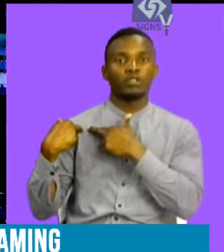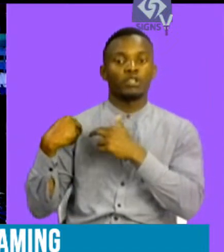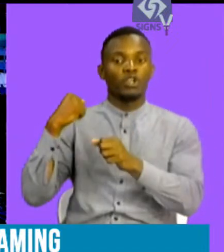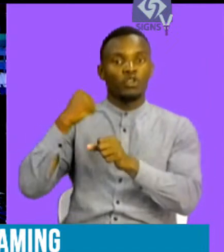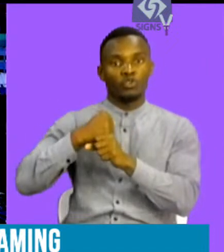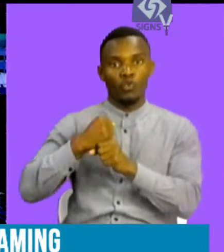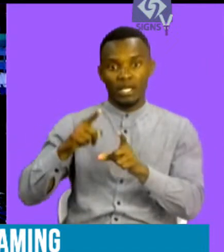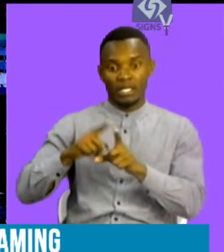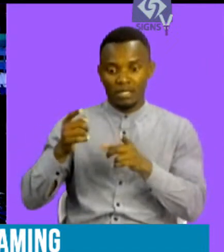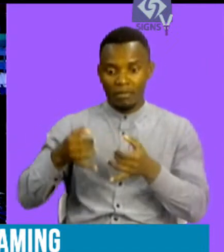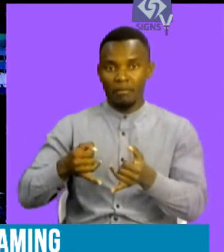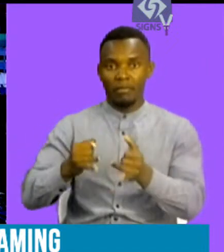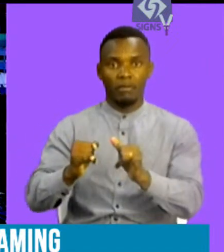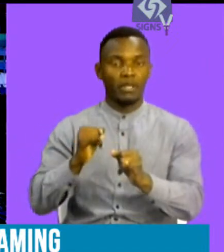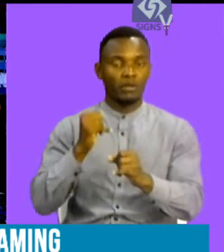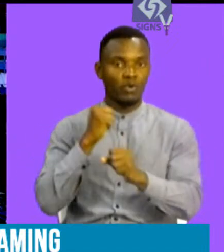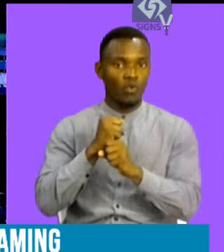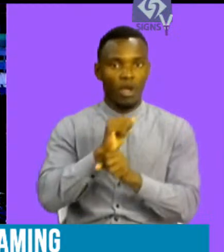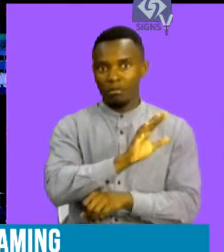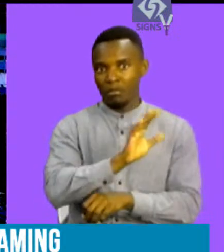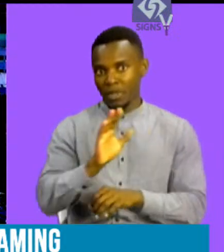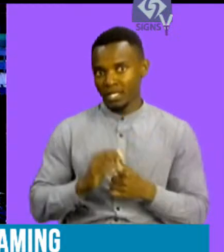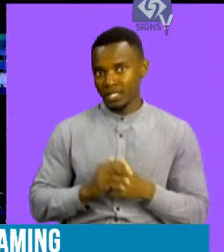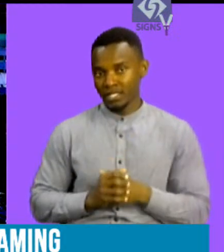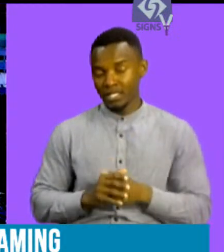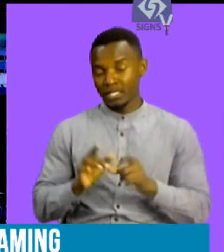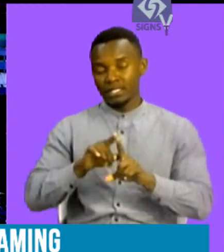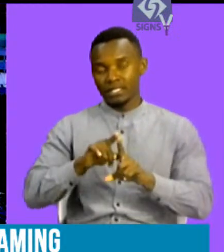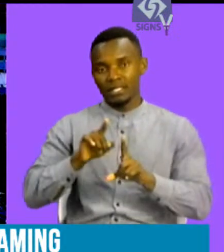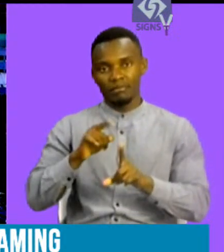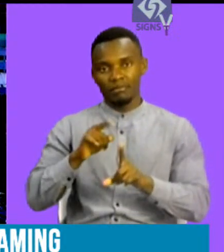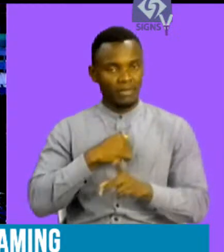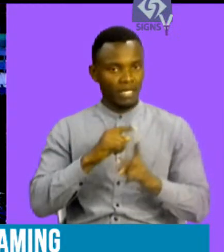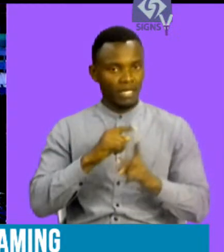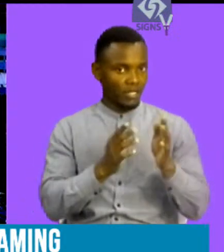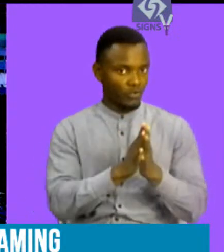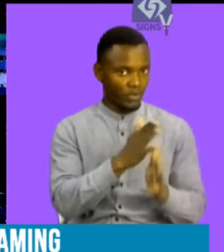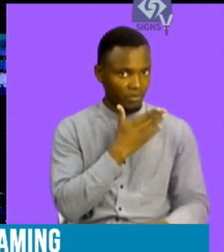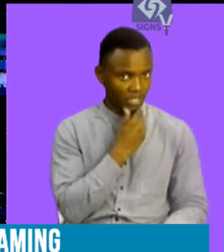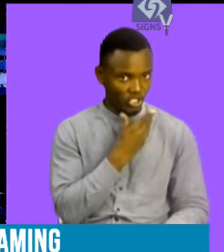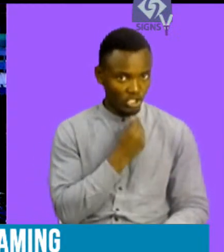and implement this work. And I would probably start with you, Mr. Lincoln.